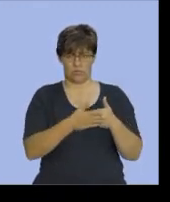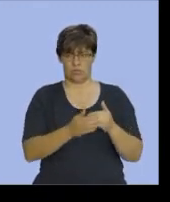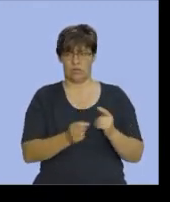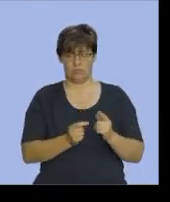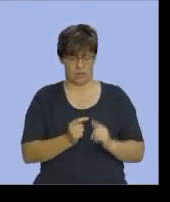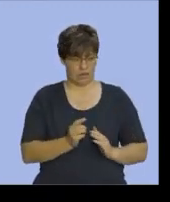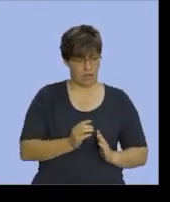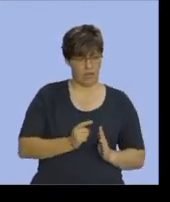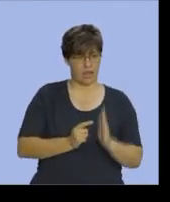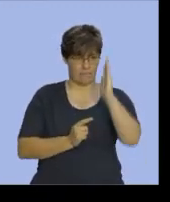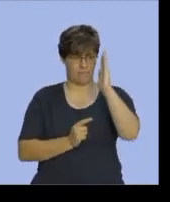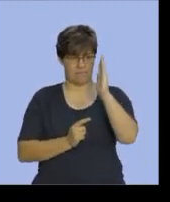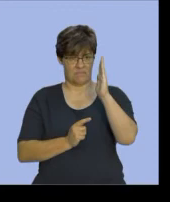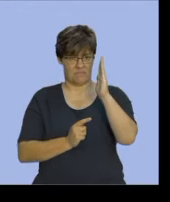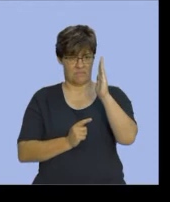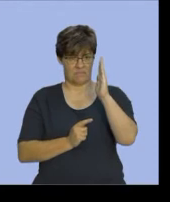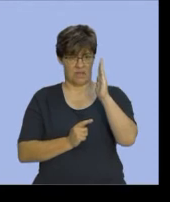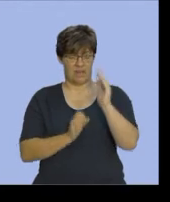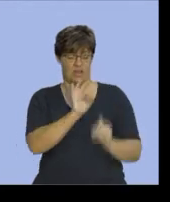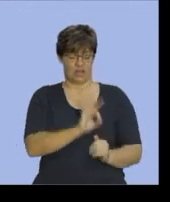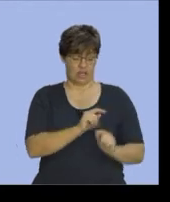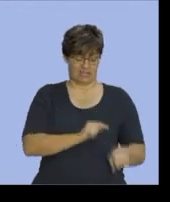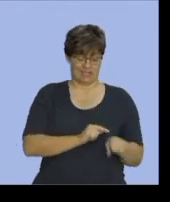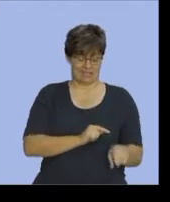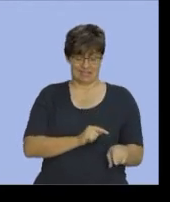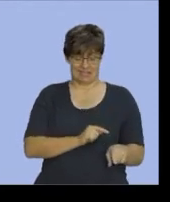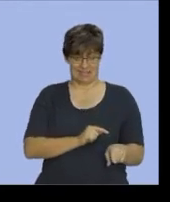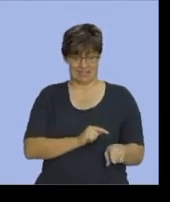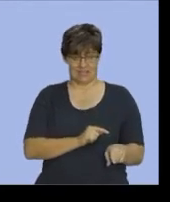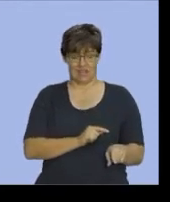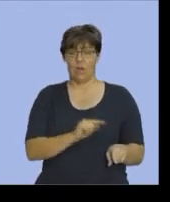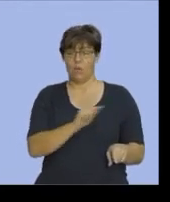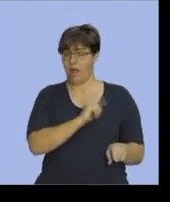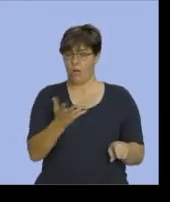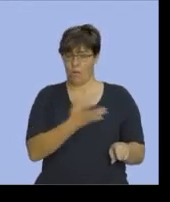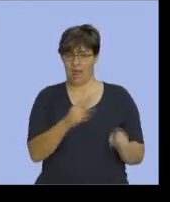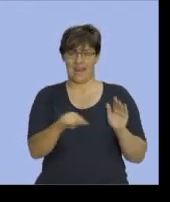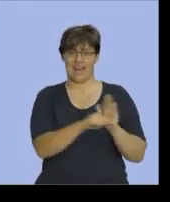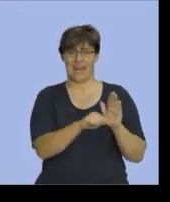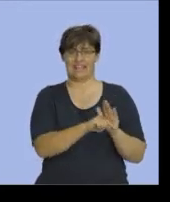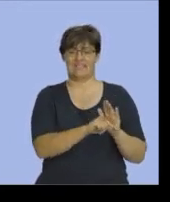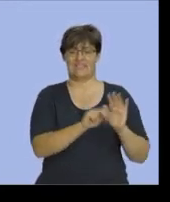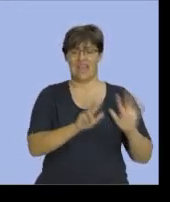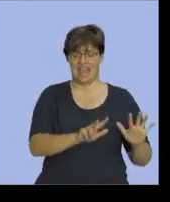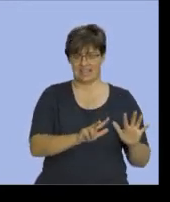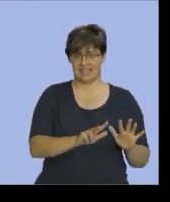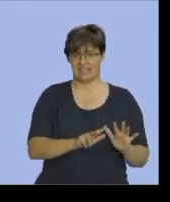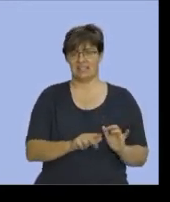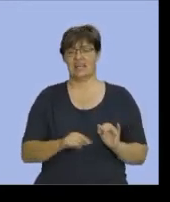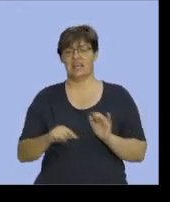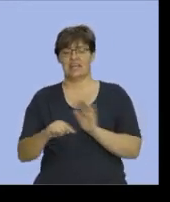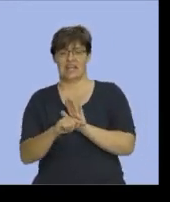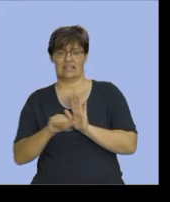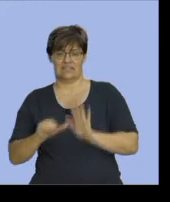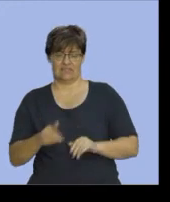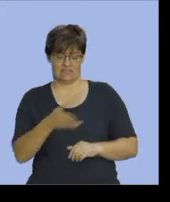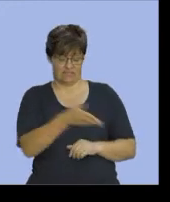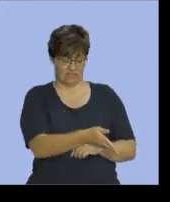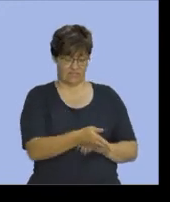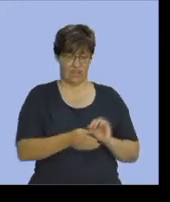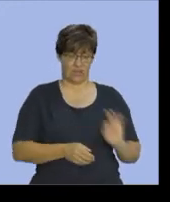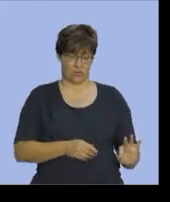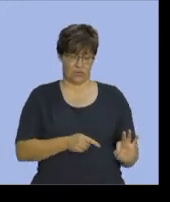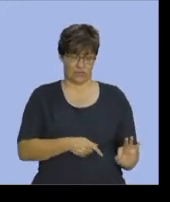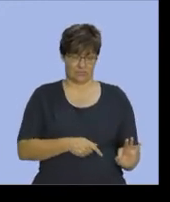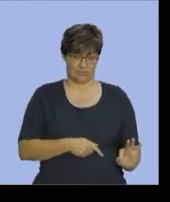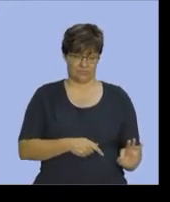triangle, it will be me closing it in the third quadrant there, because that's where the -8 and the